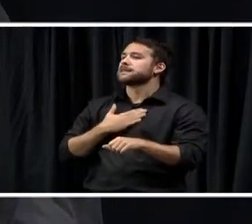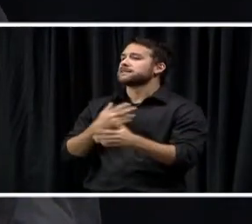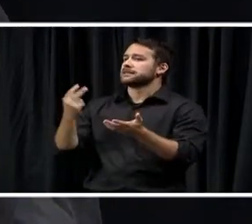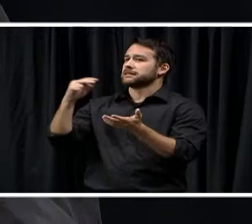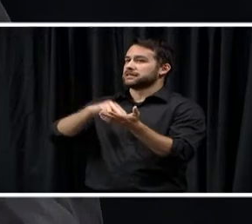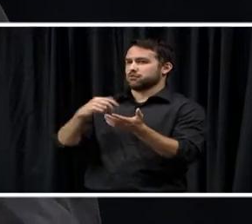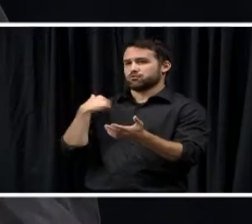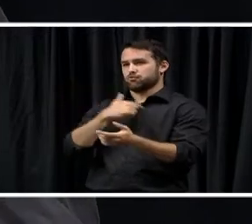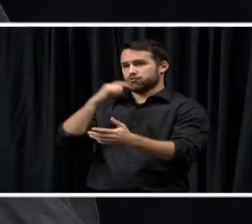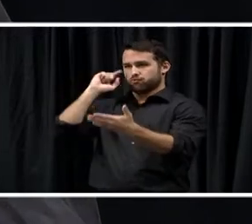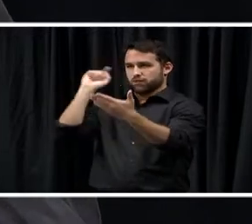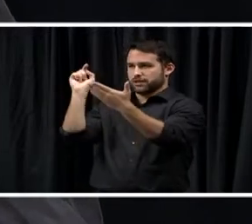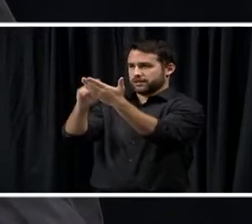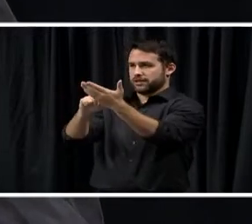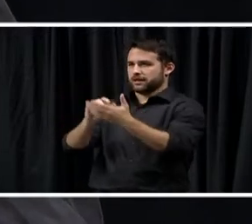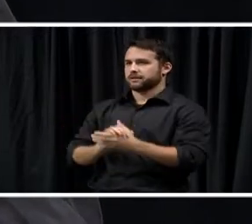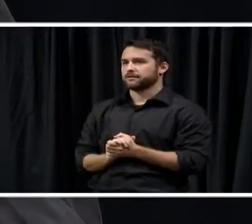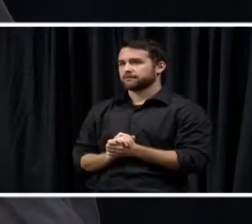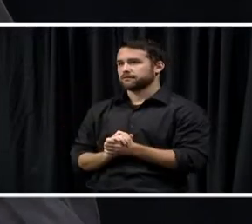recognized.